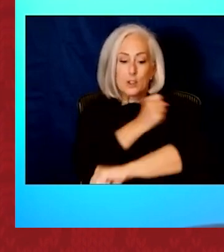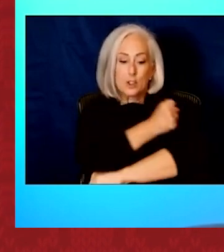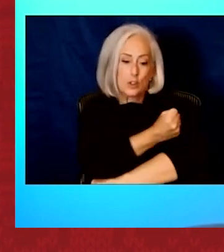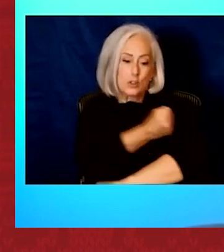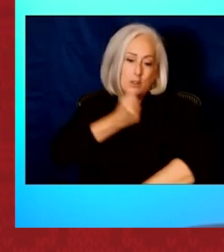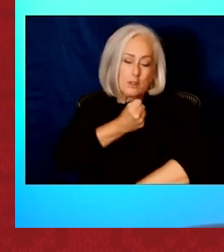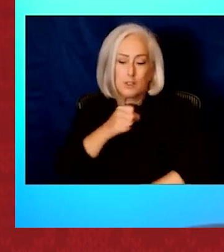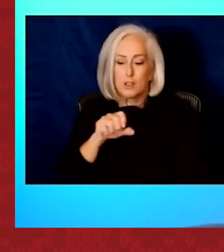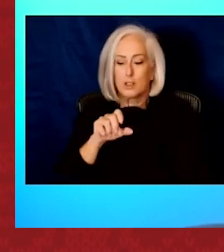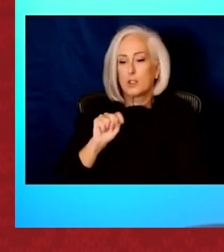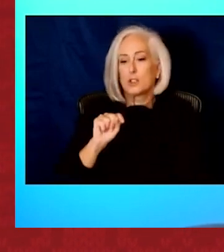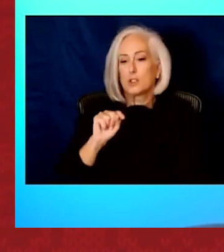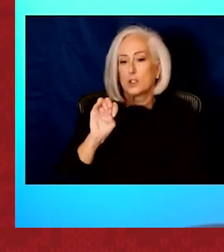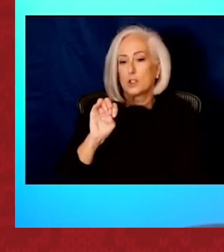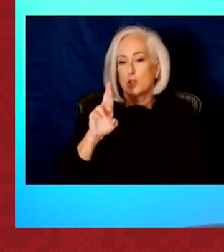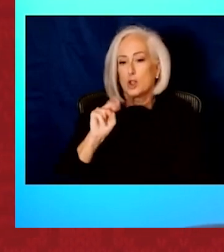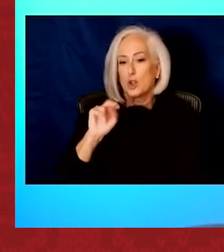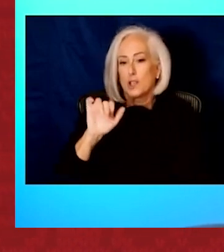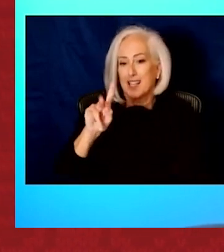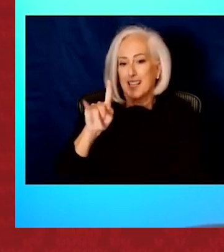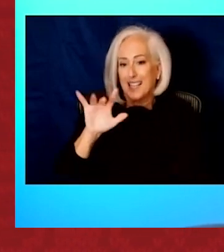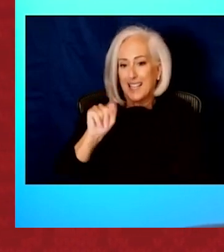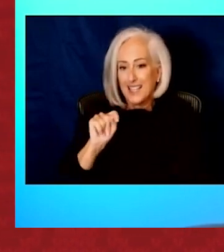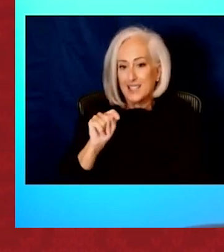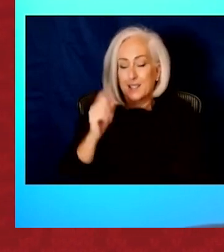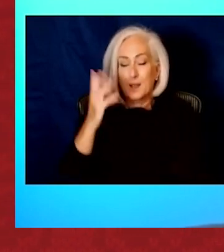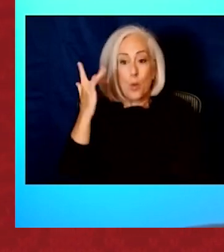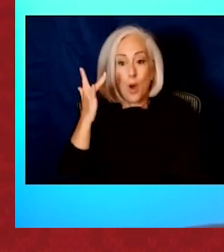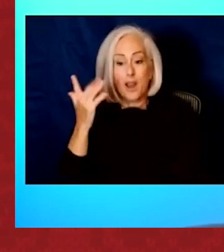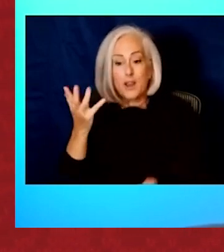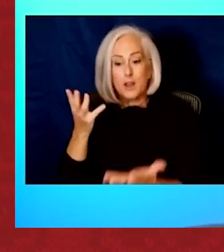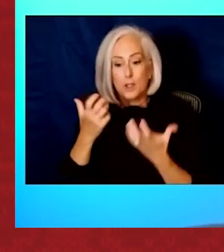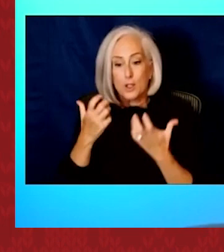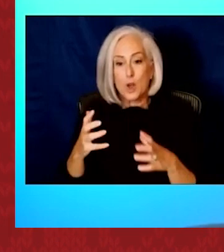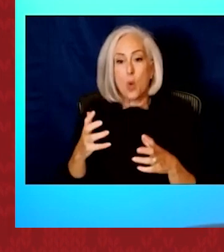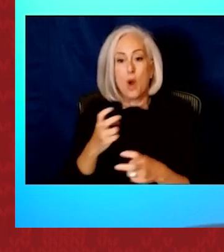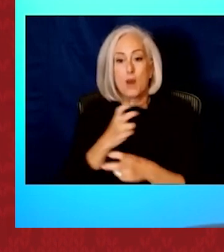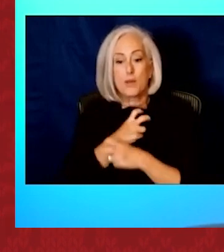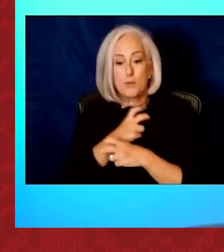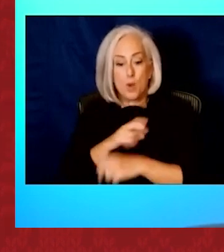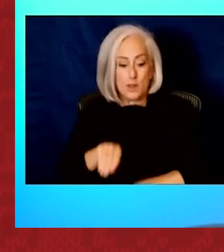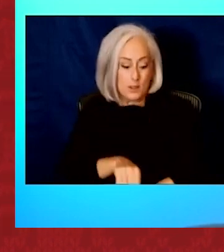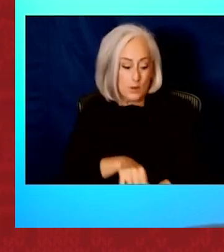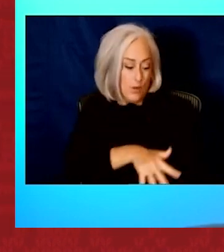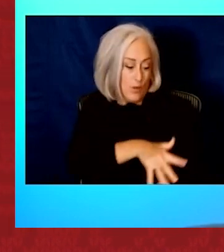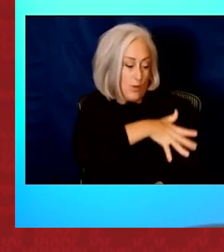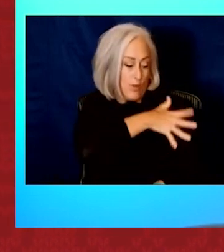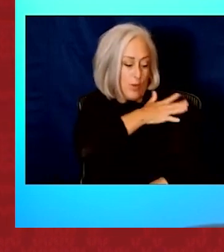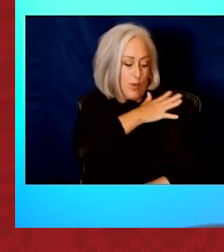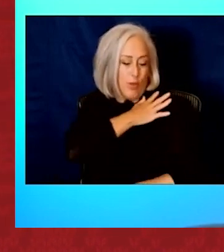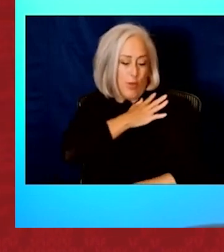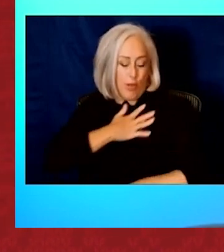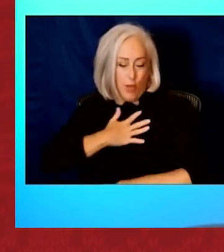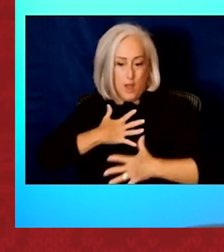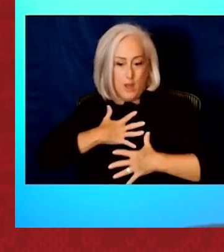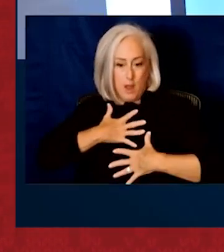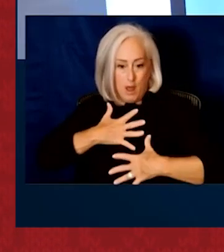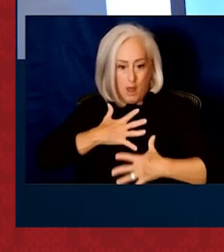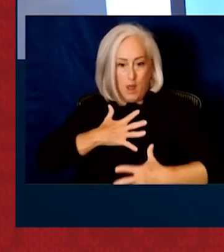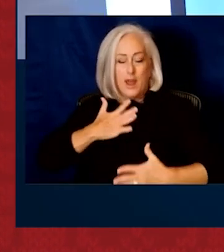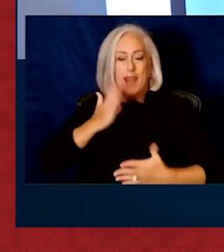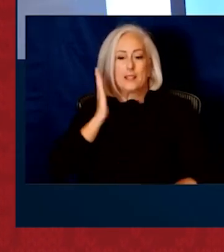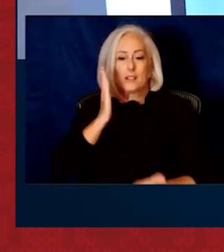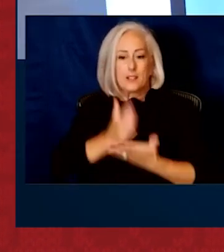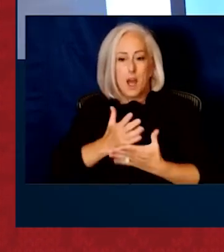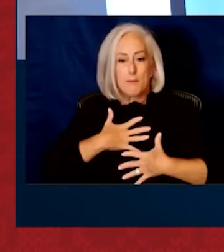venom to get to your diaphragm and paralyze you so you can't breathe. So it gets really complicated in other parts of the world. We're kind of lucky here in the United States. And just to